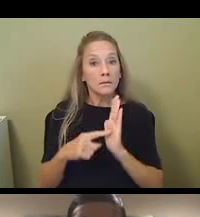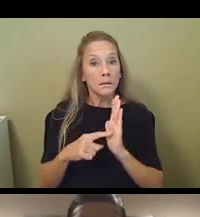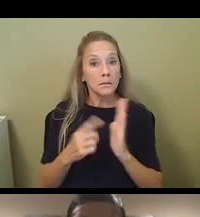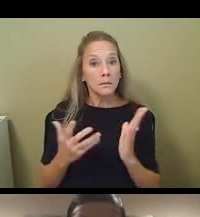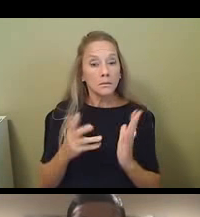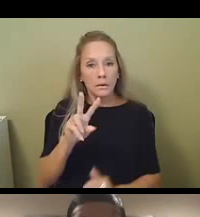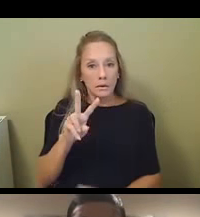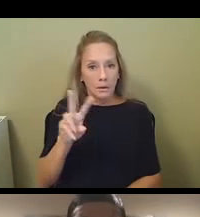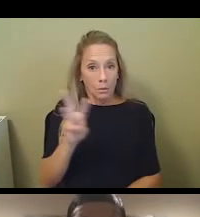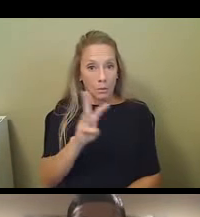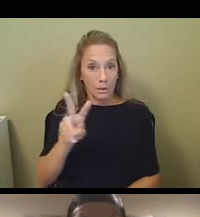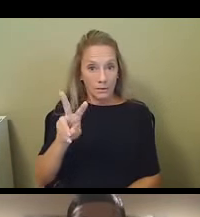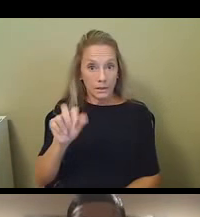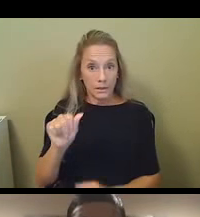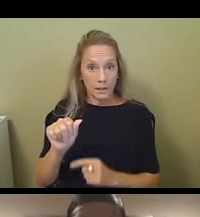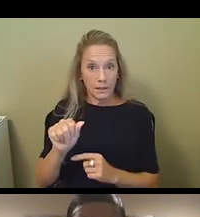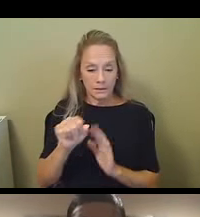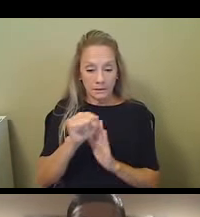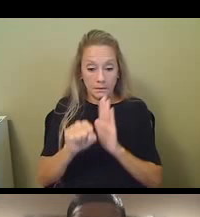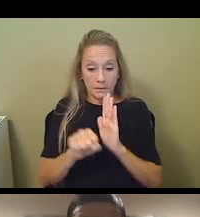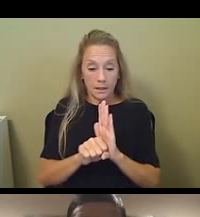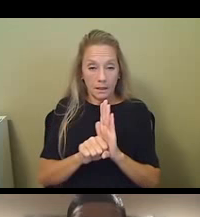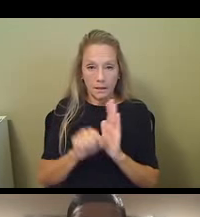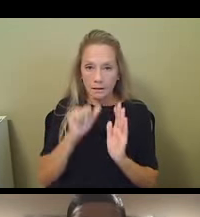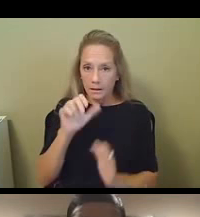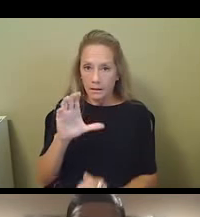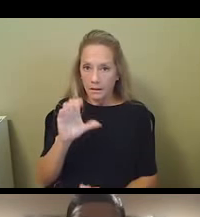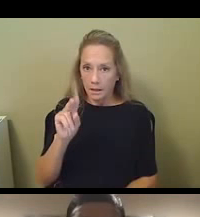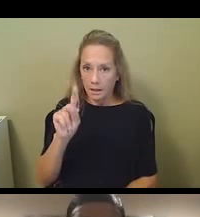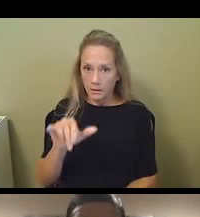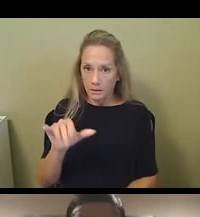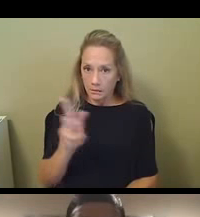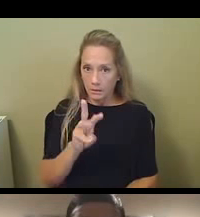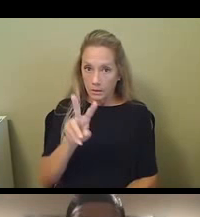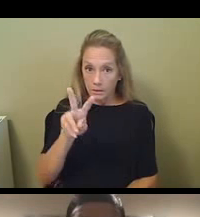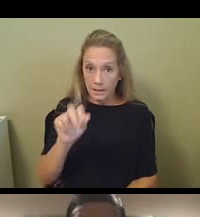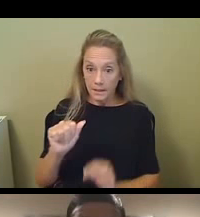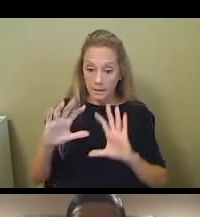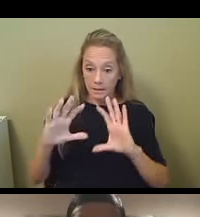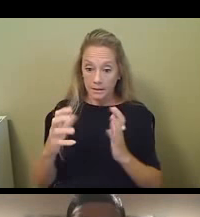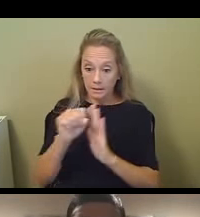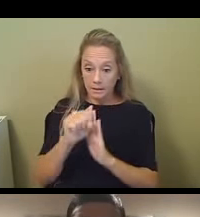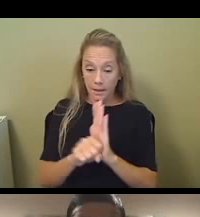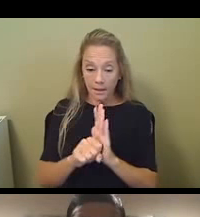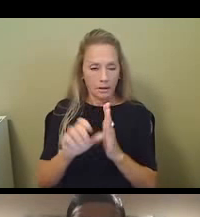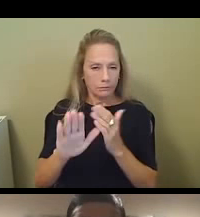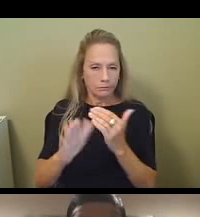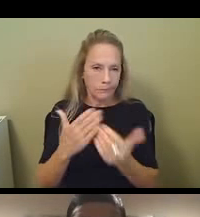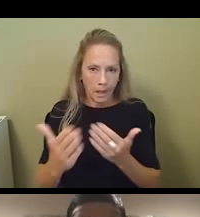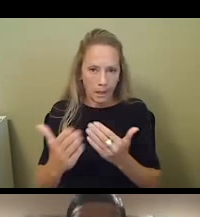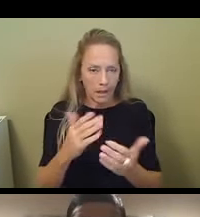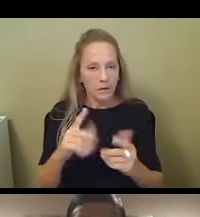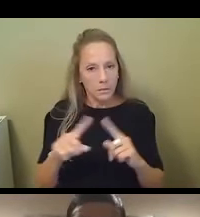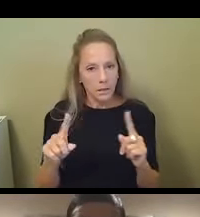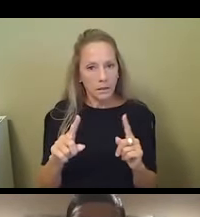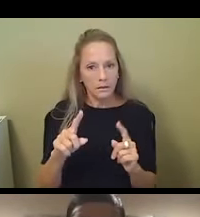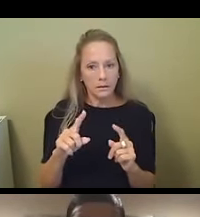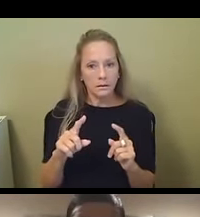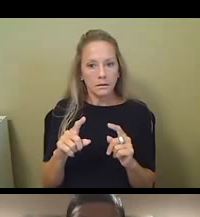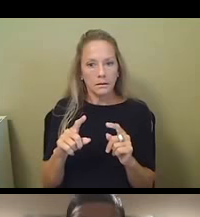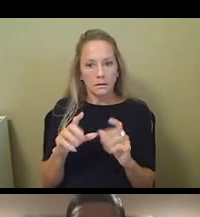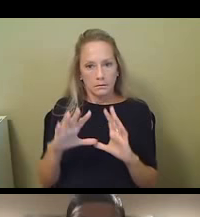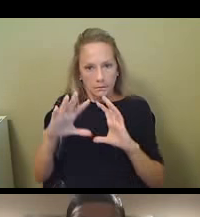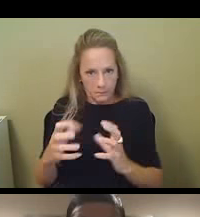Virginia as a state, not as any particular county, and I know it shouldn't matter, but a Republican-led